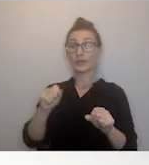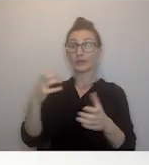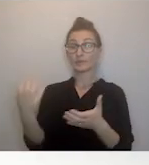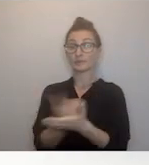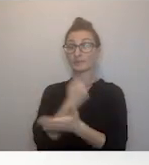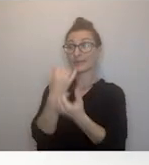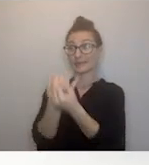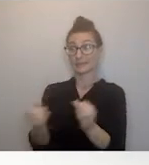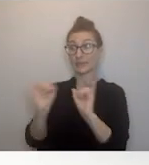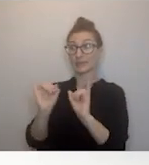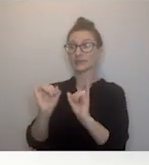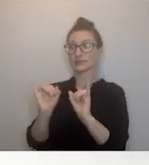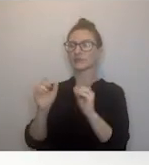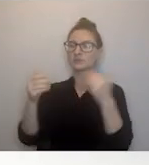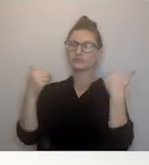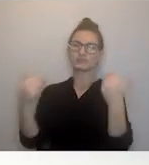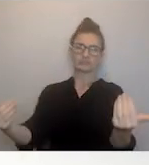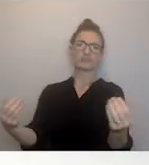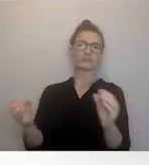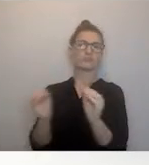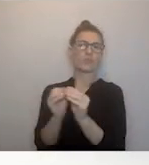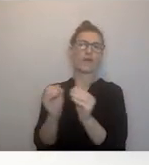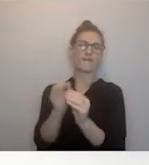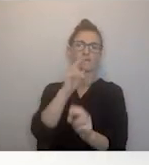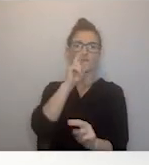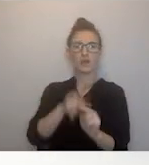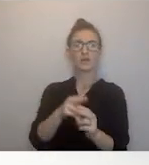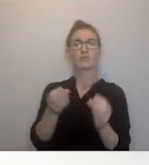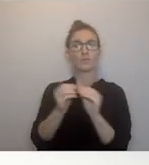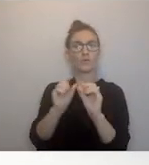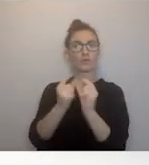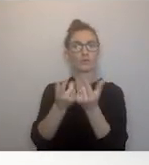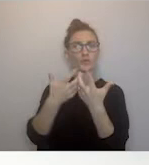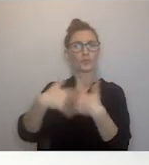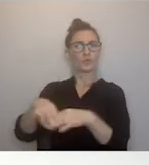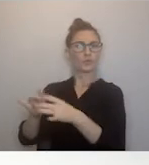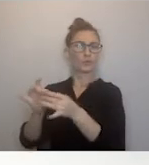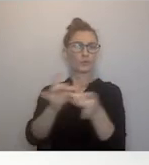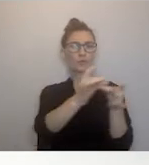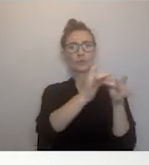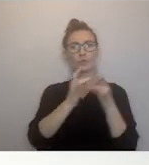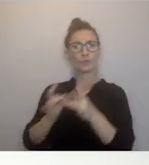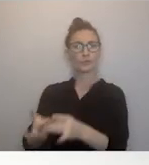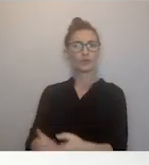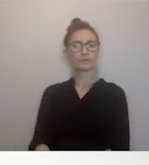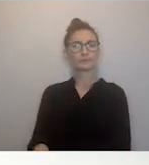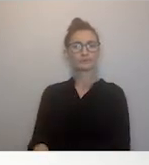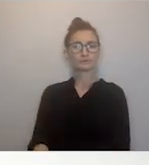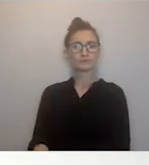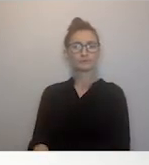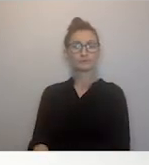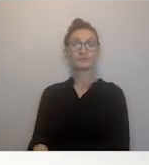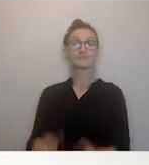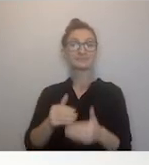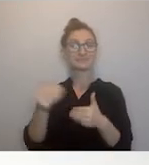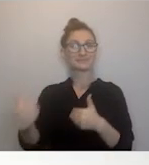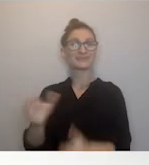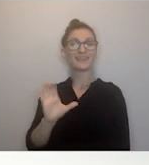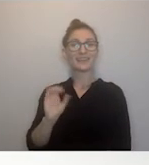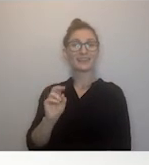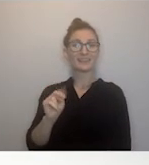get, the more you can utilize what students can do on their own, the more fun it's going to be and the more group cohesion you're going to create within your classroom.